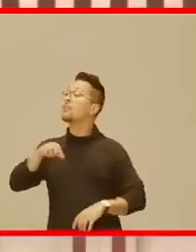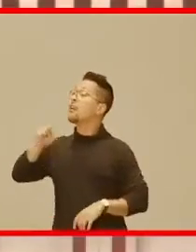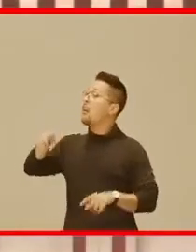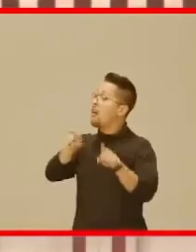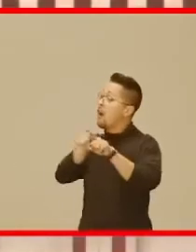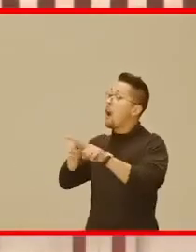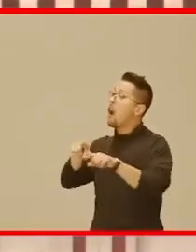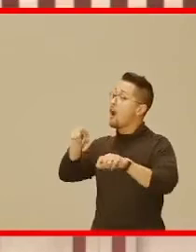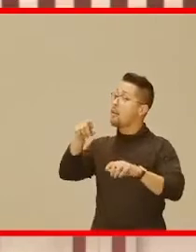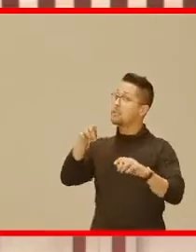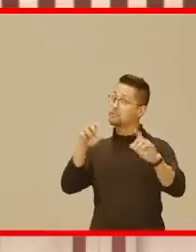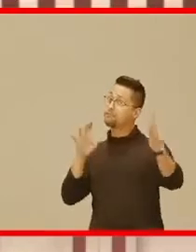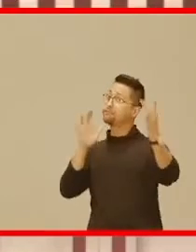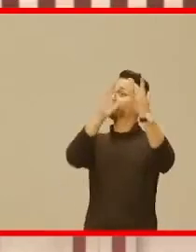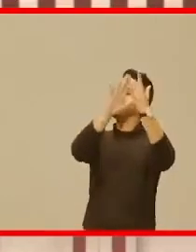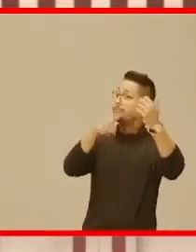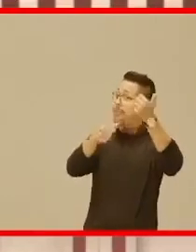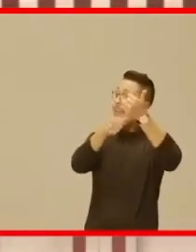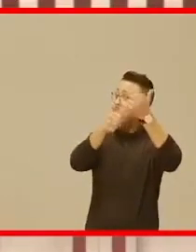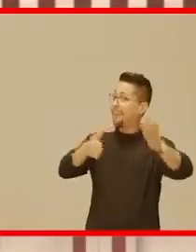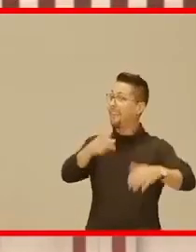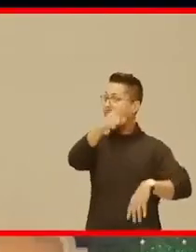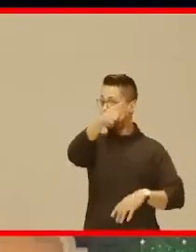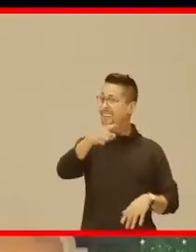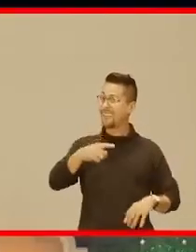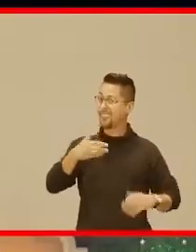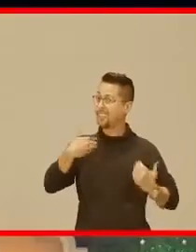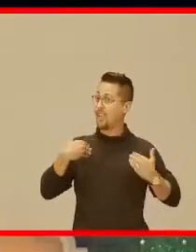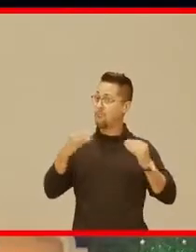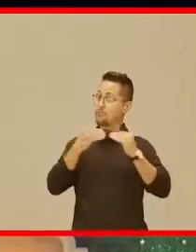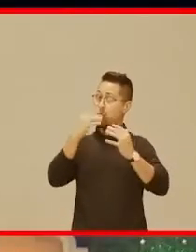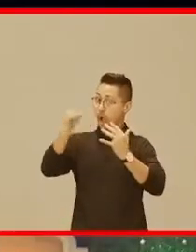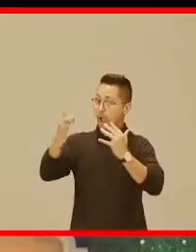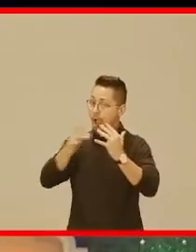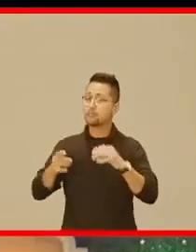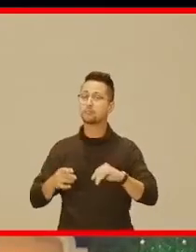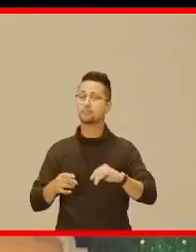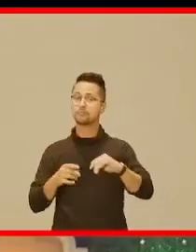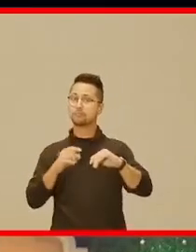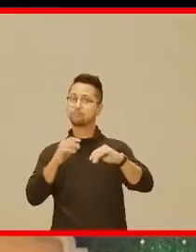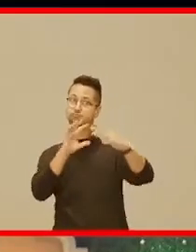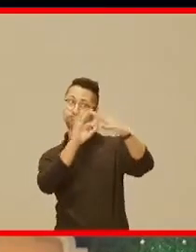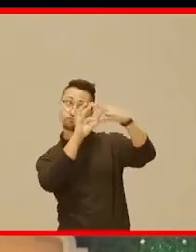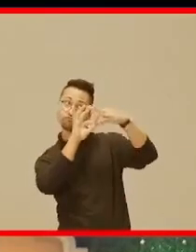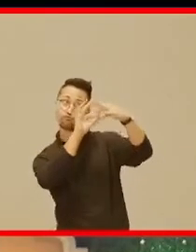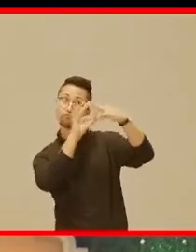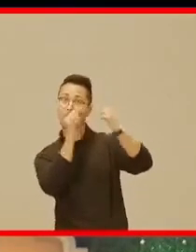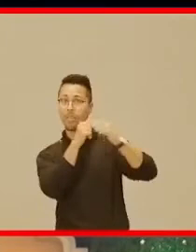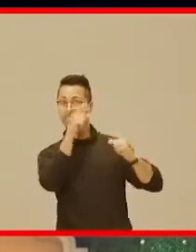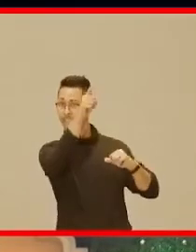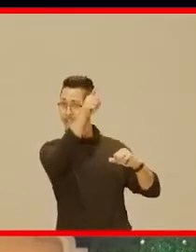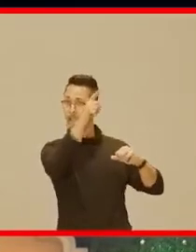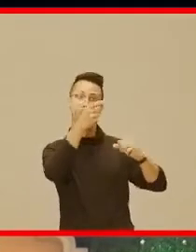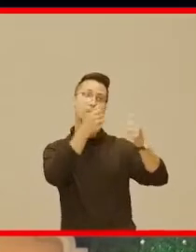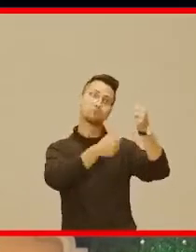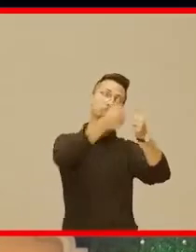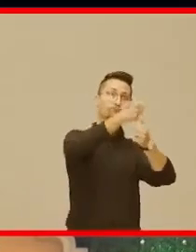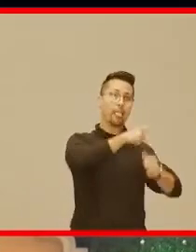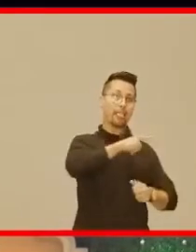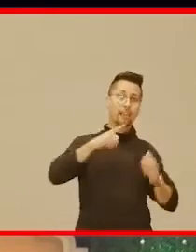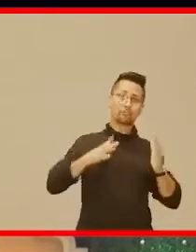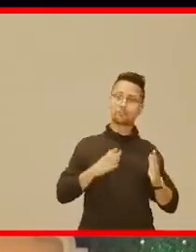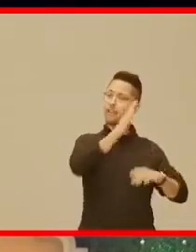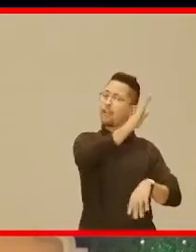these services. I mean, we're happy to help you, but also creating that relationship with your aide or your legislator, it is their job and